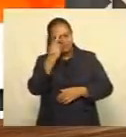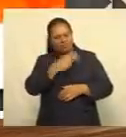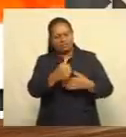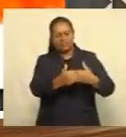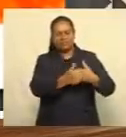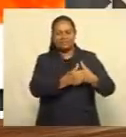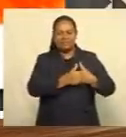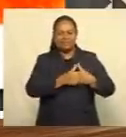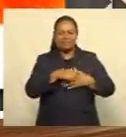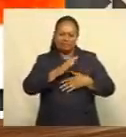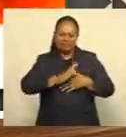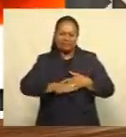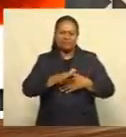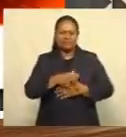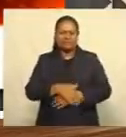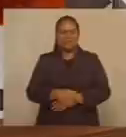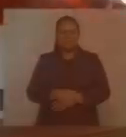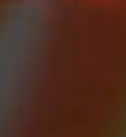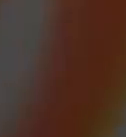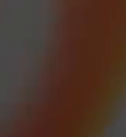train. This and more coming up.